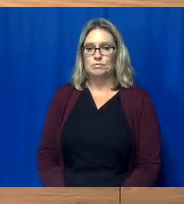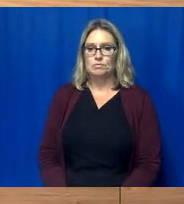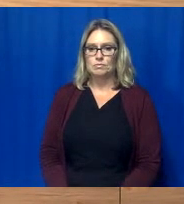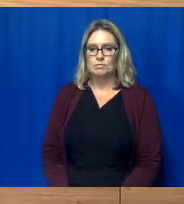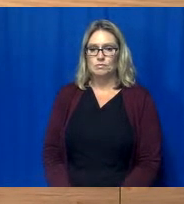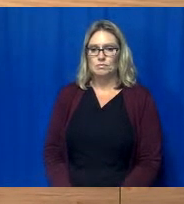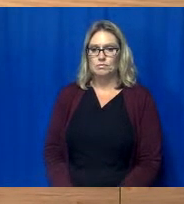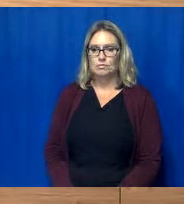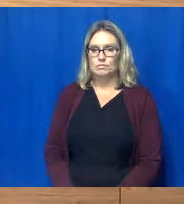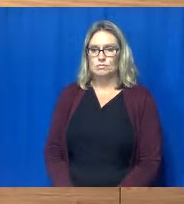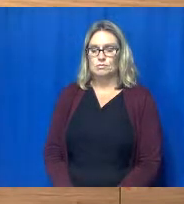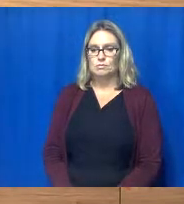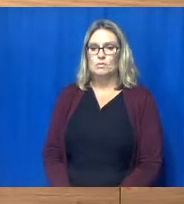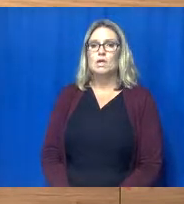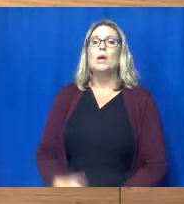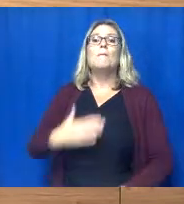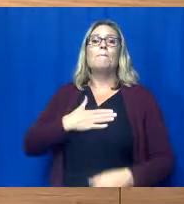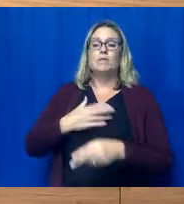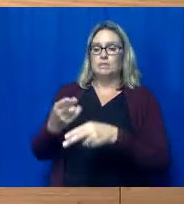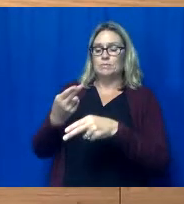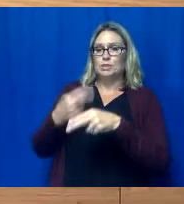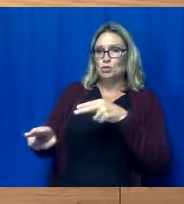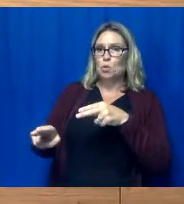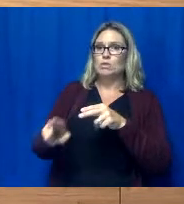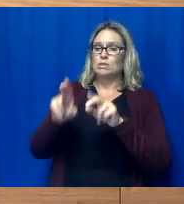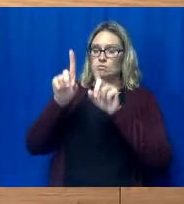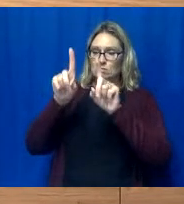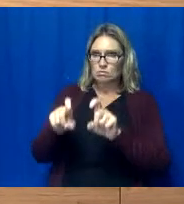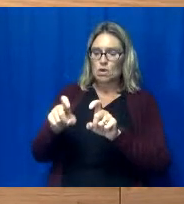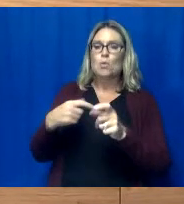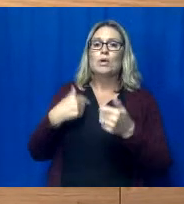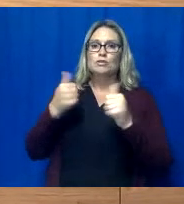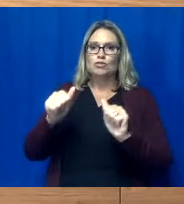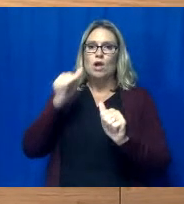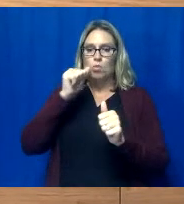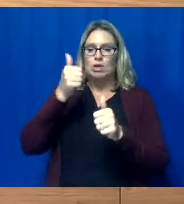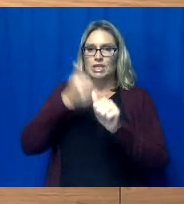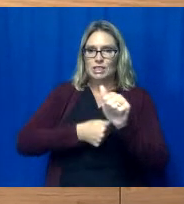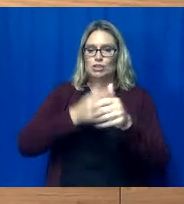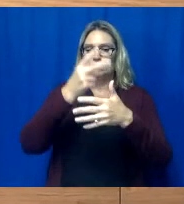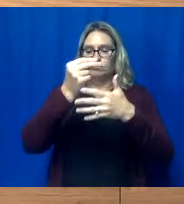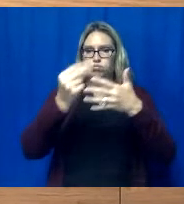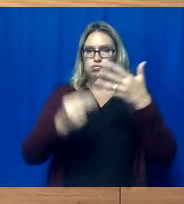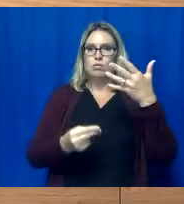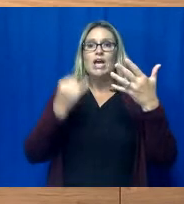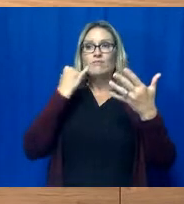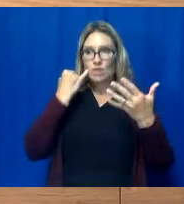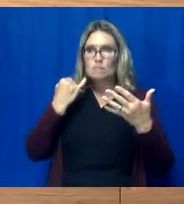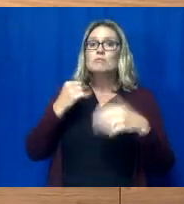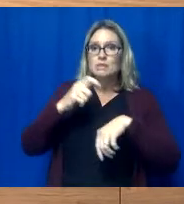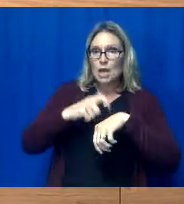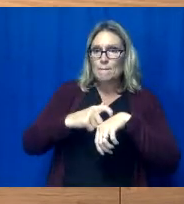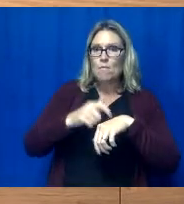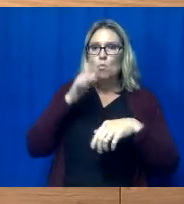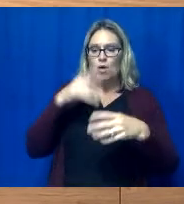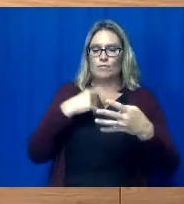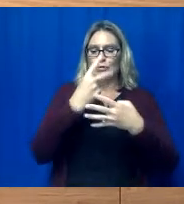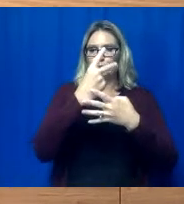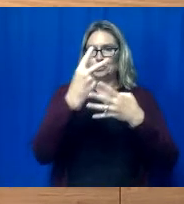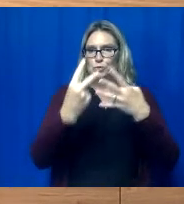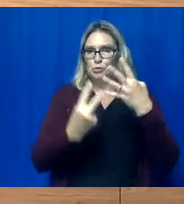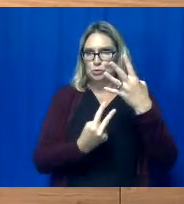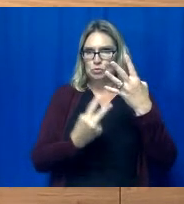If you could be short and succinct with your questions, we will try and get everybody in with 2 questions. Nous allons maintenant procéder aux questions